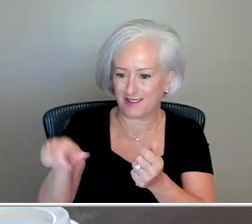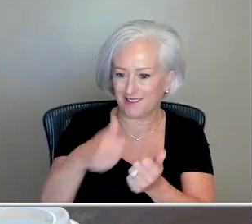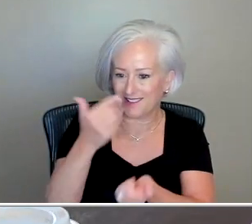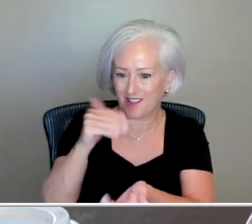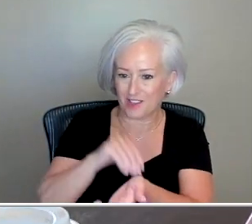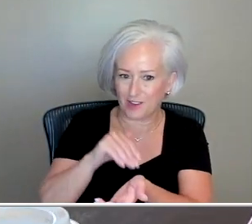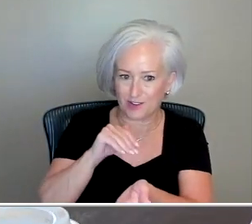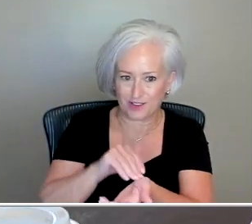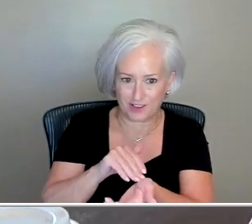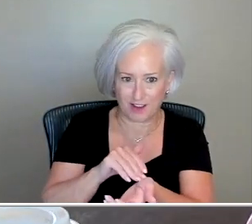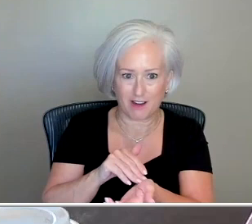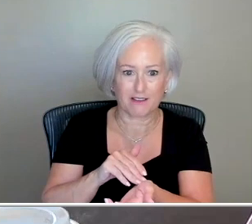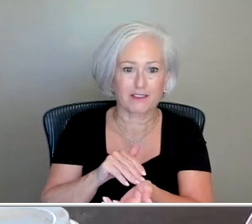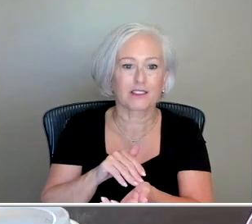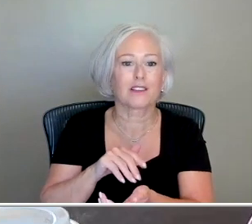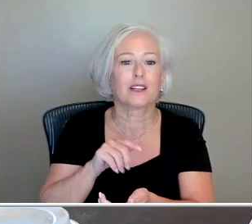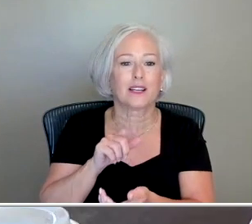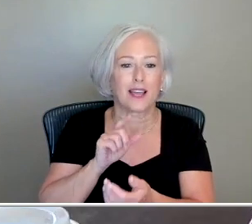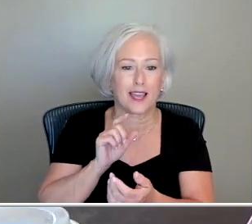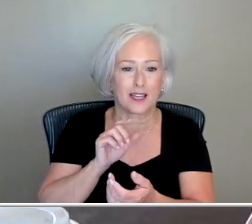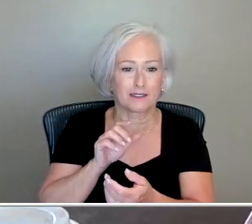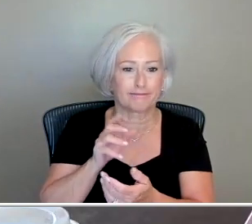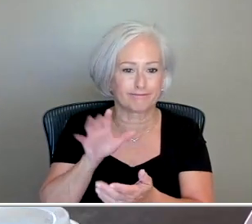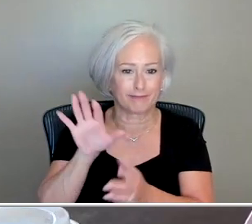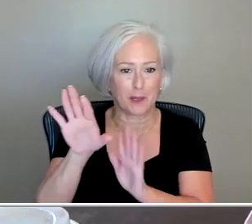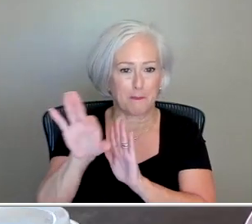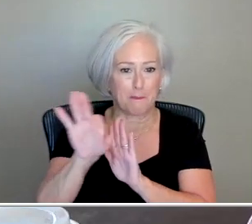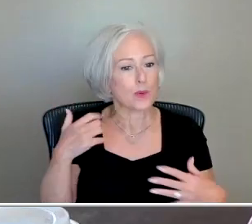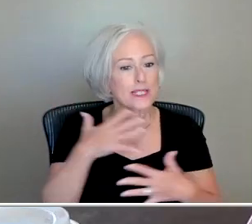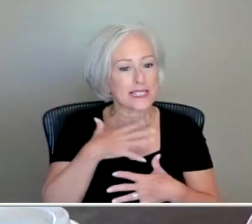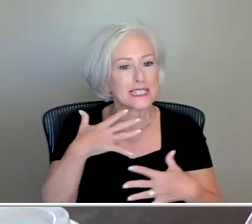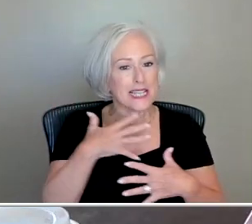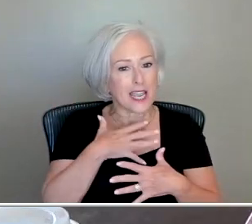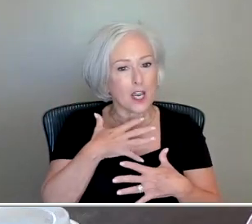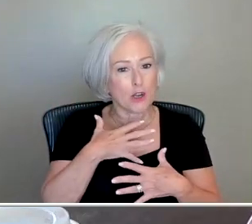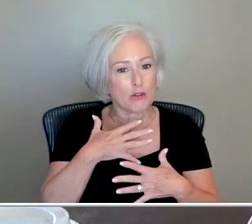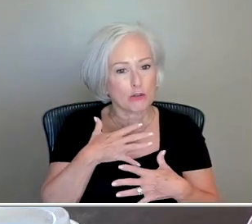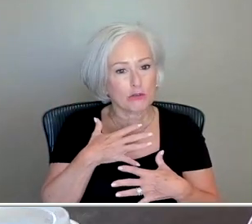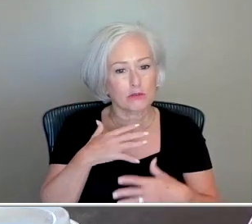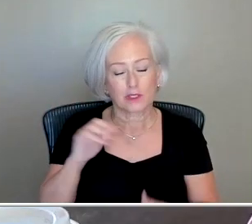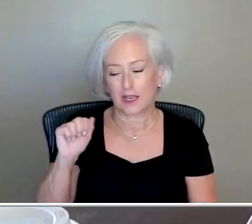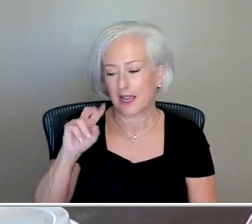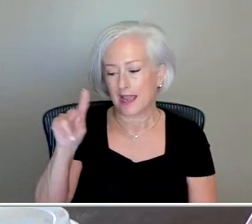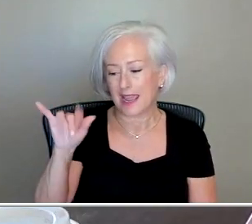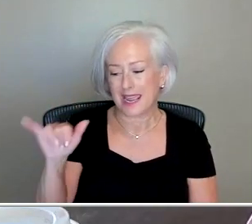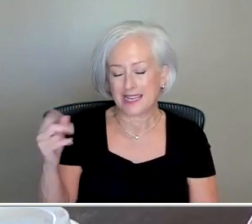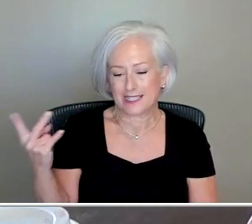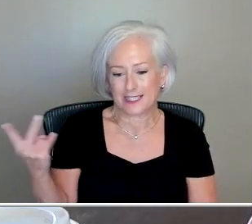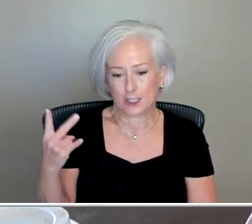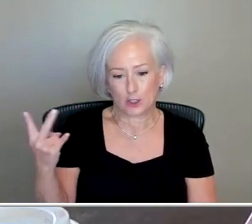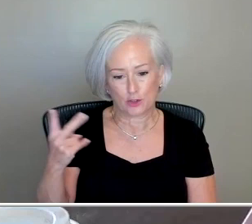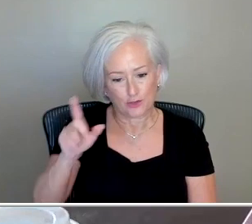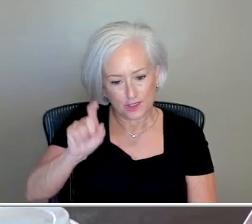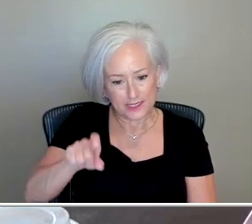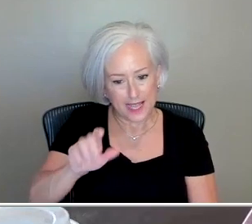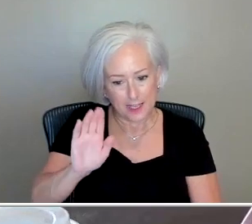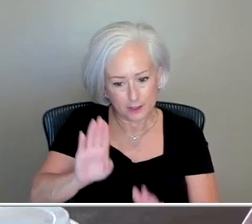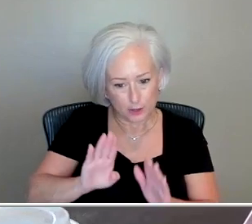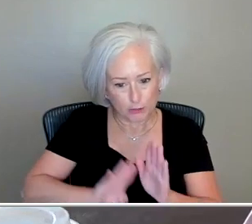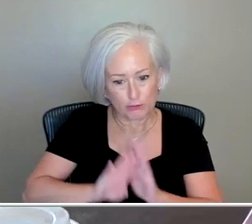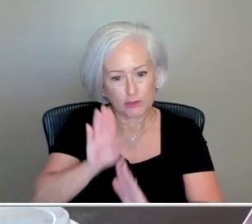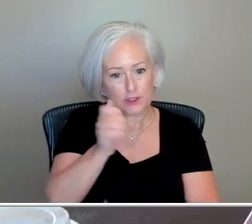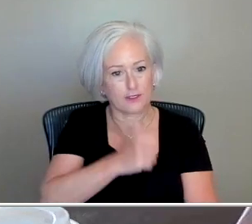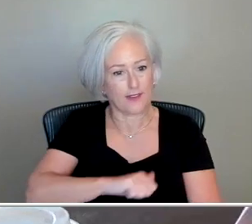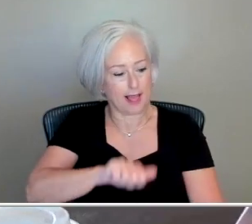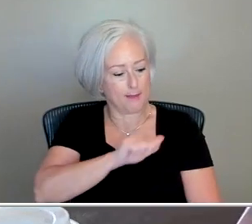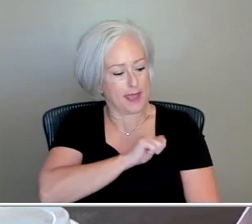But I was scared. Andy and I both developed this attitude that we were going to beat it and